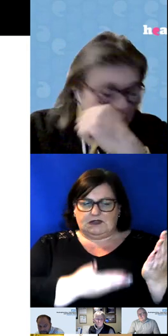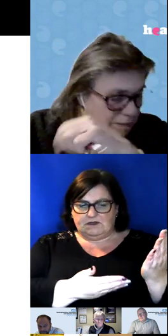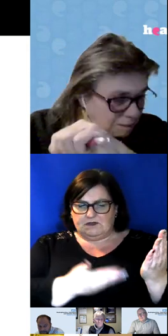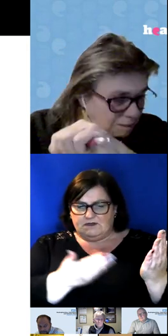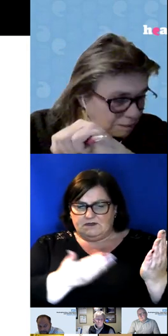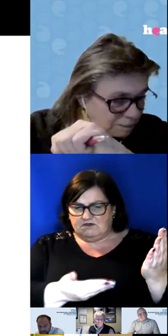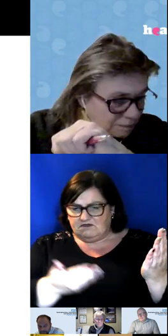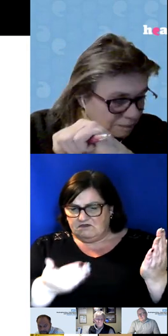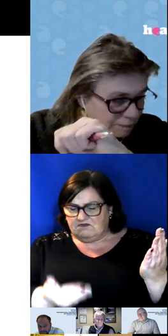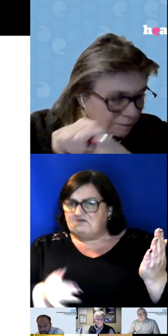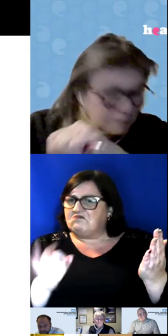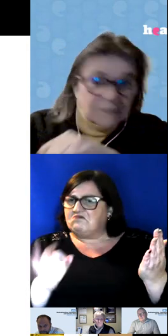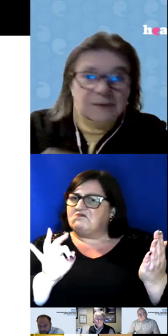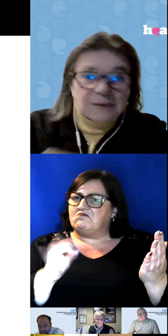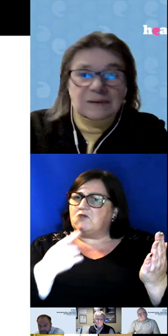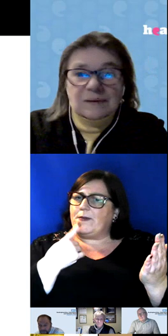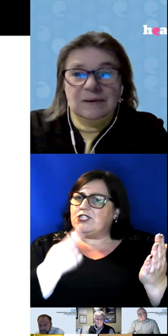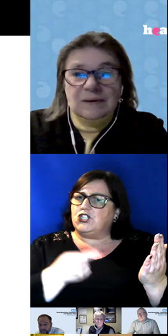problem?